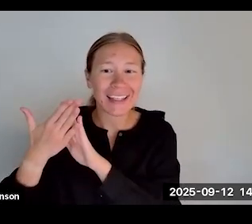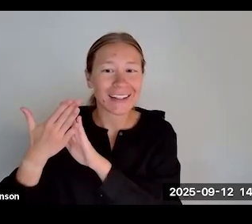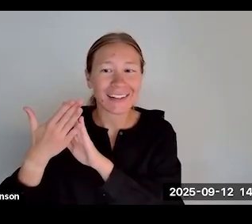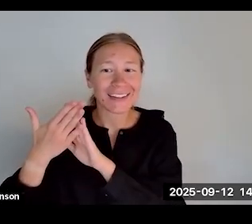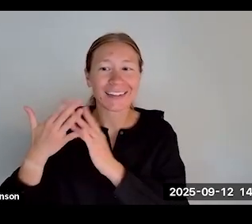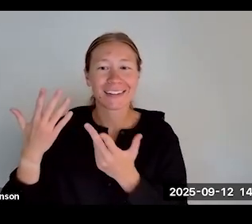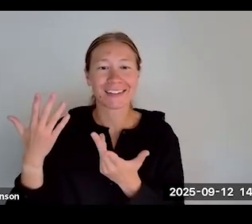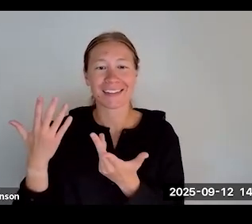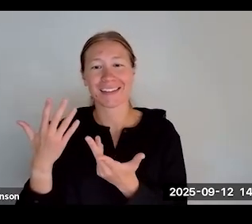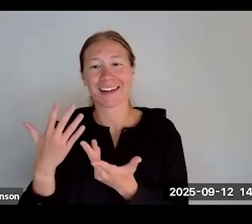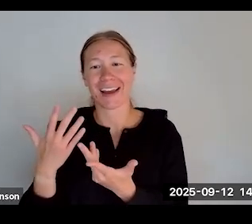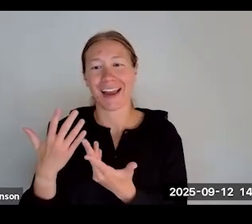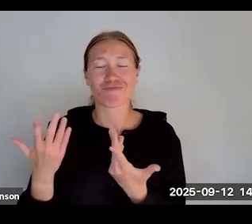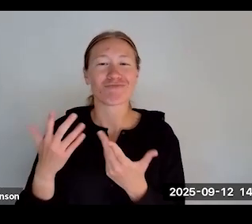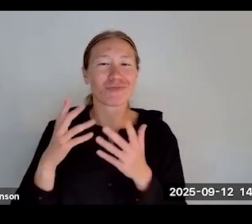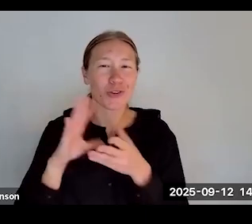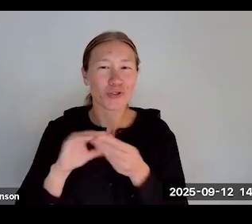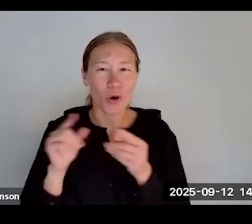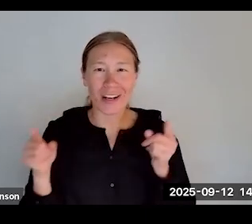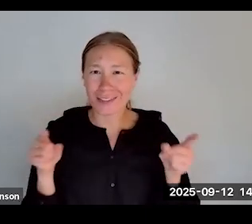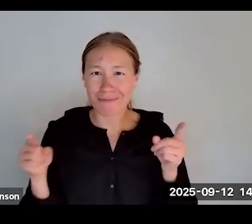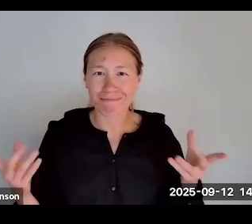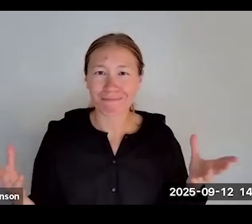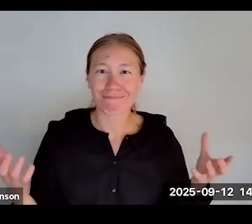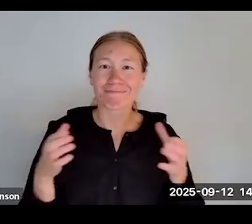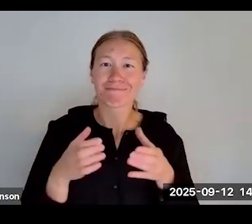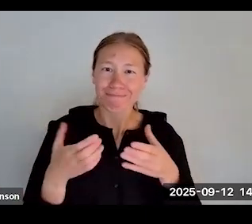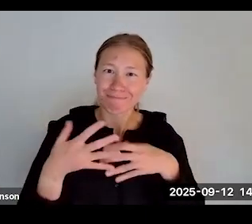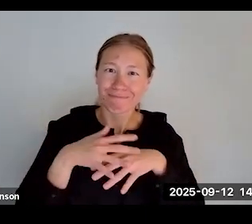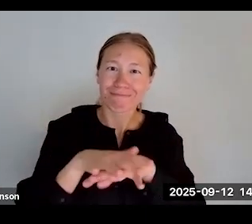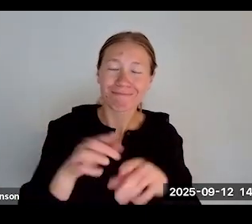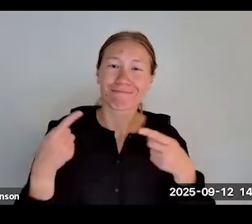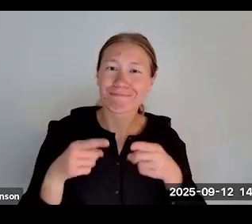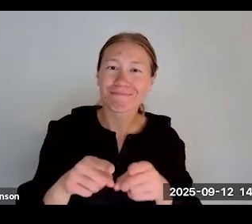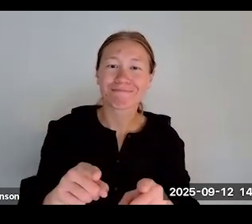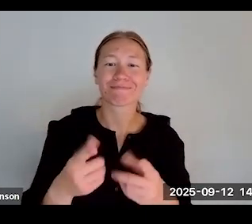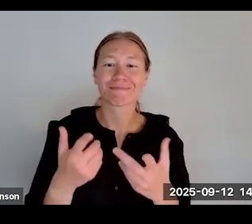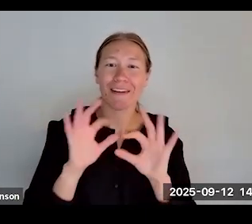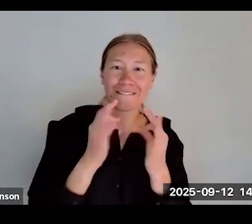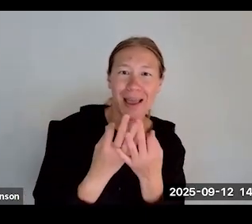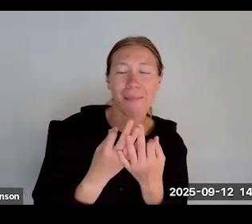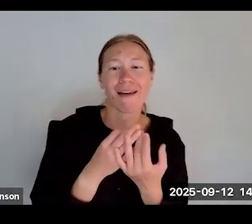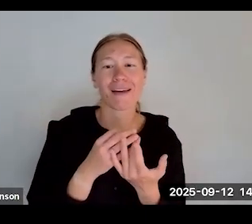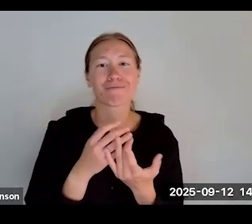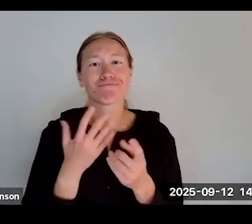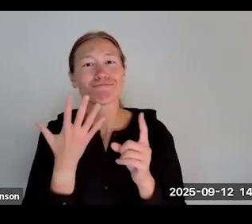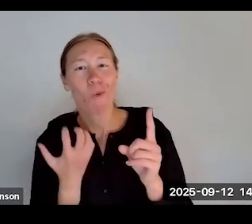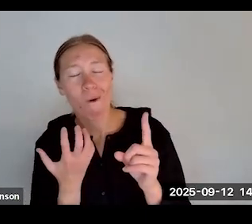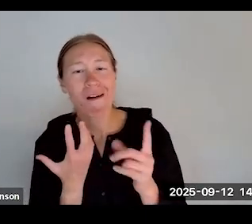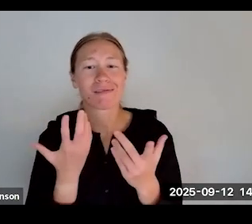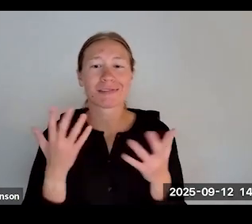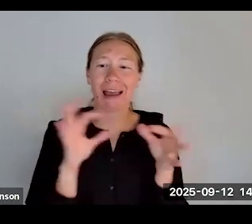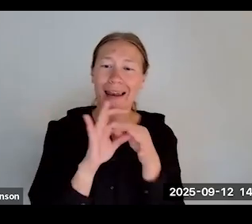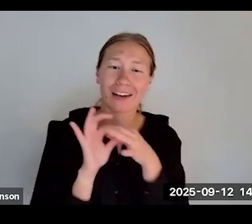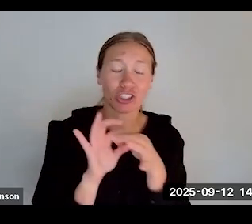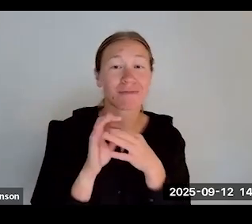this tale of family, belonging, and connection. What's nice is the characters in the book use a variety